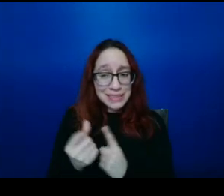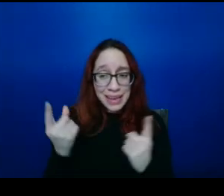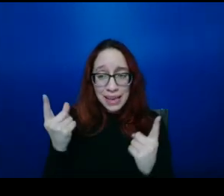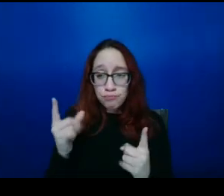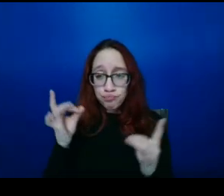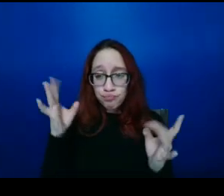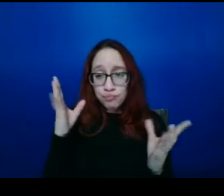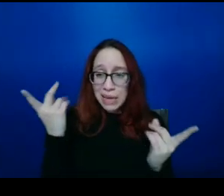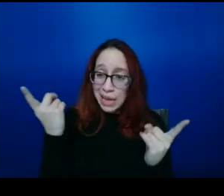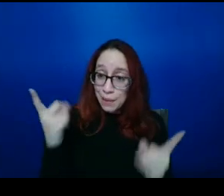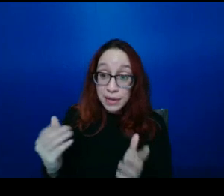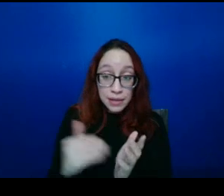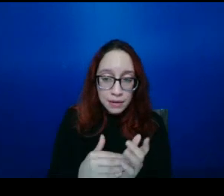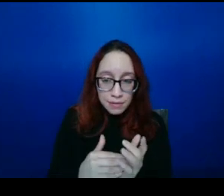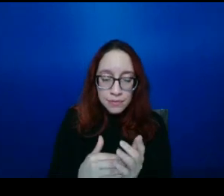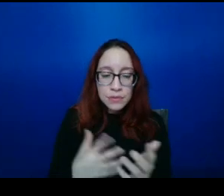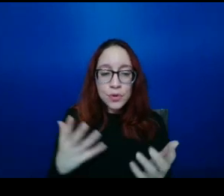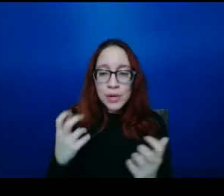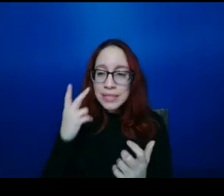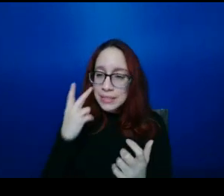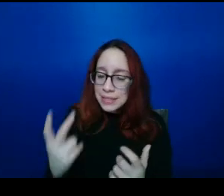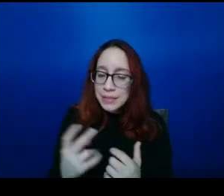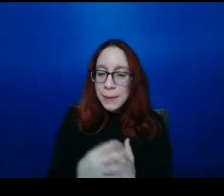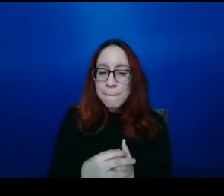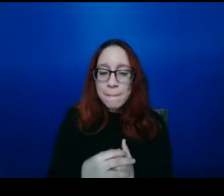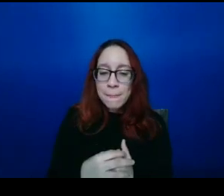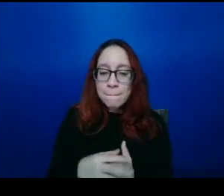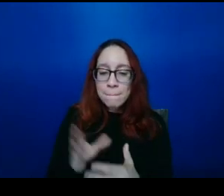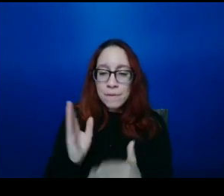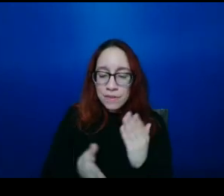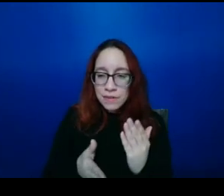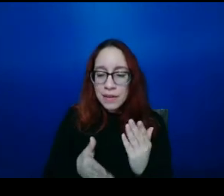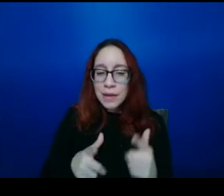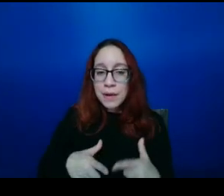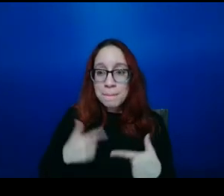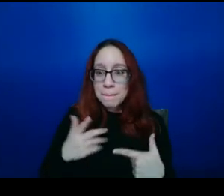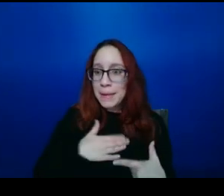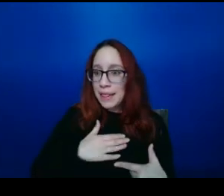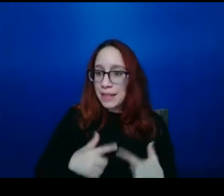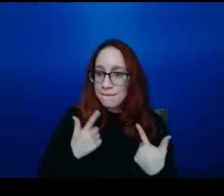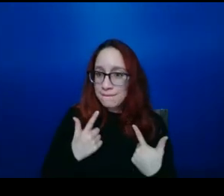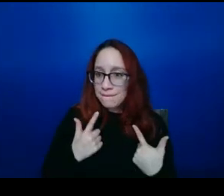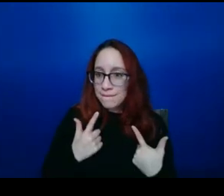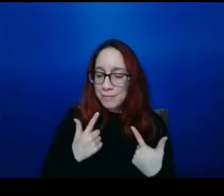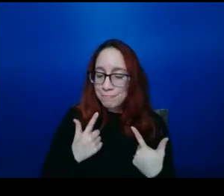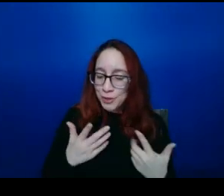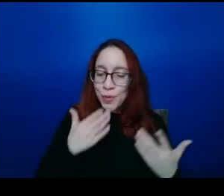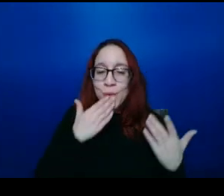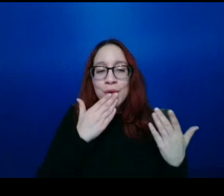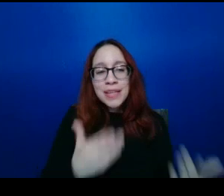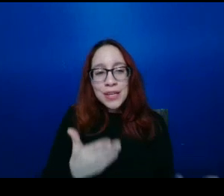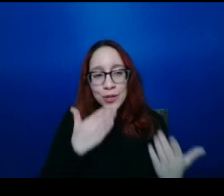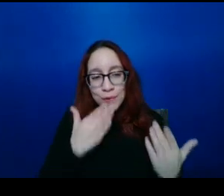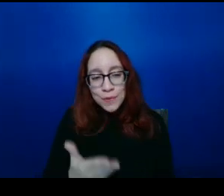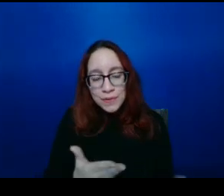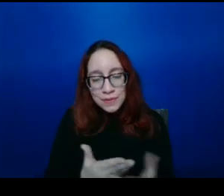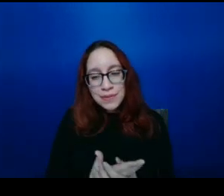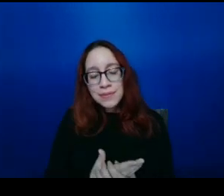itself. And I would love to see this completed in my lifetime. So thank you guys